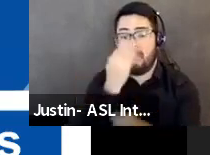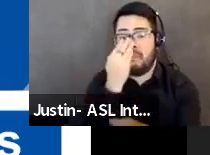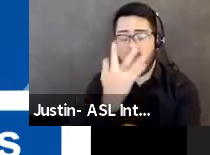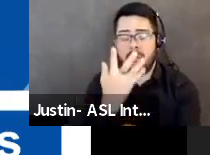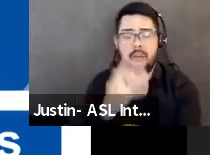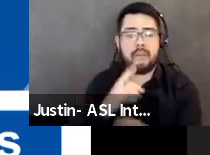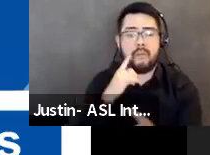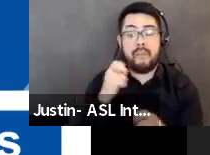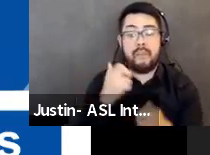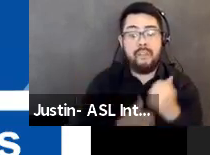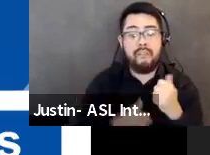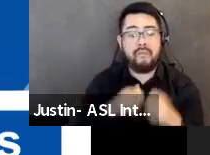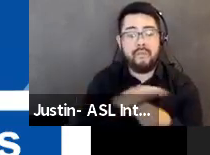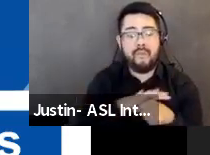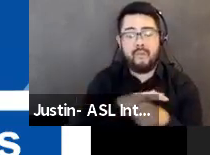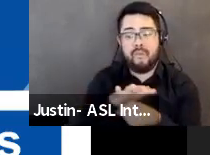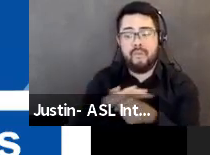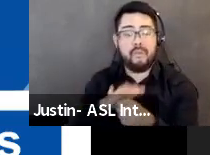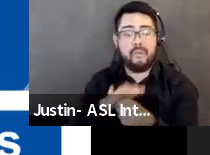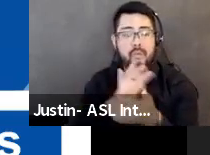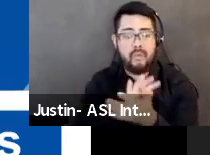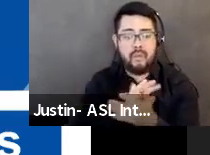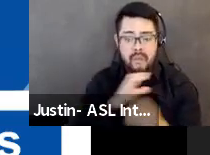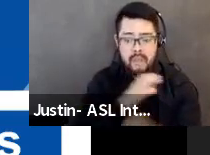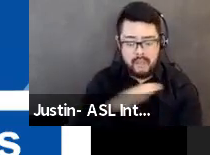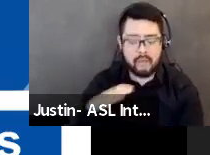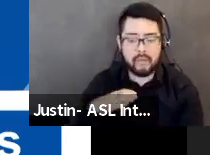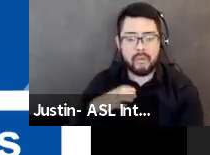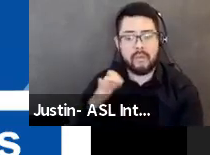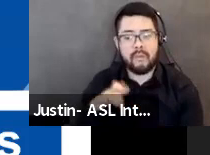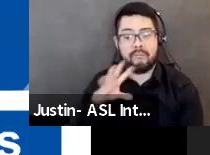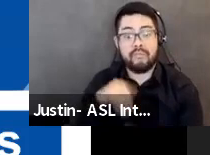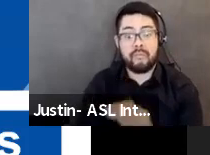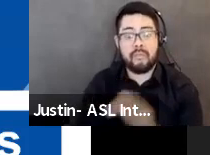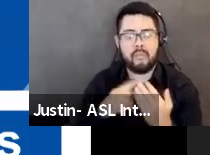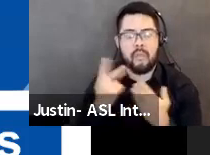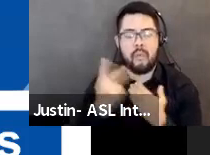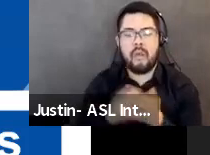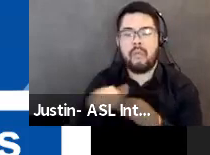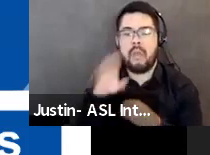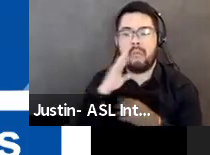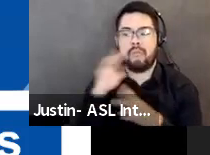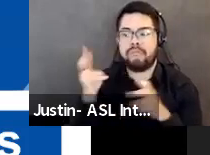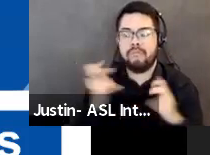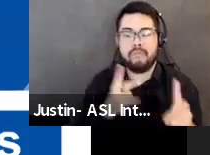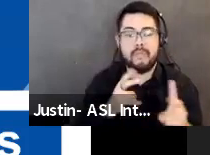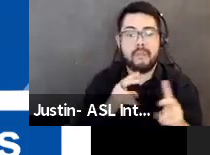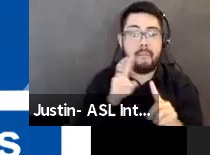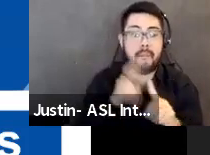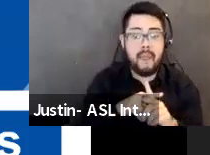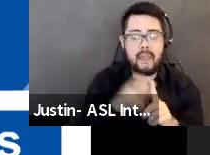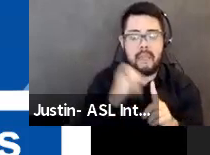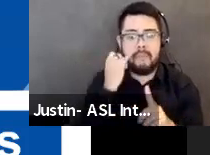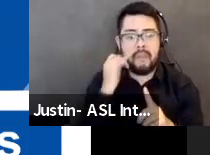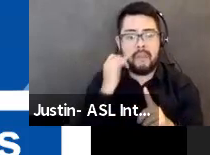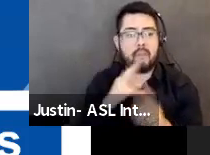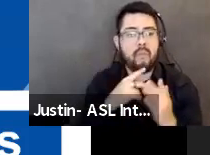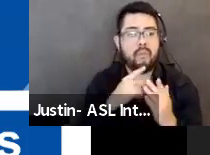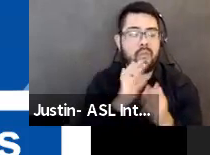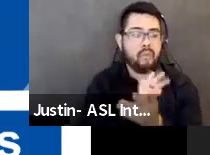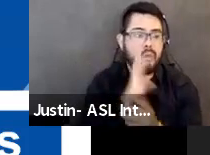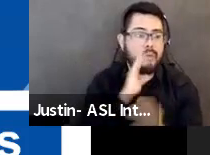each local school council that had the program would use to assess whether their school would remain in the sro